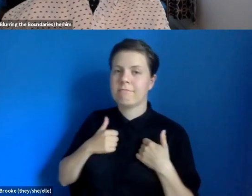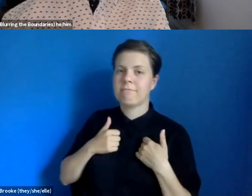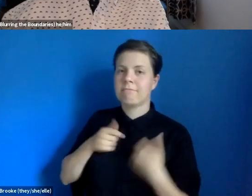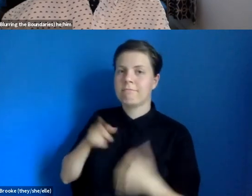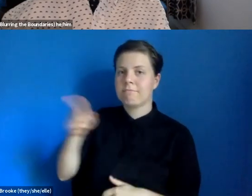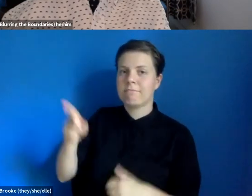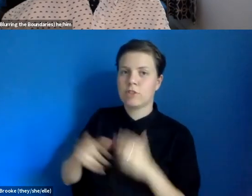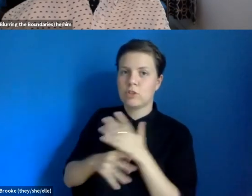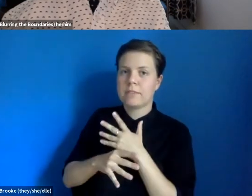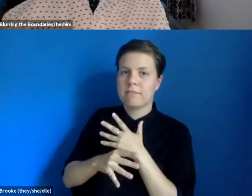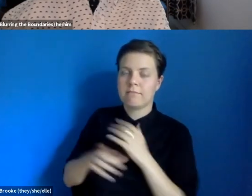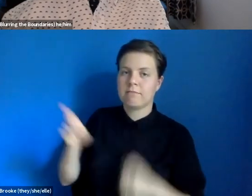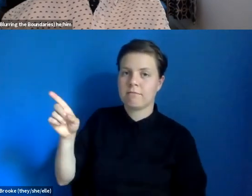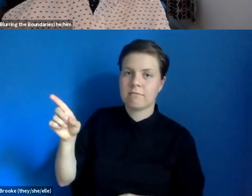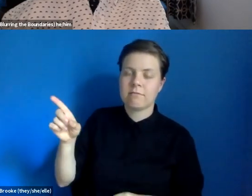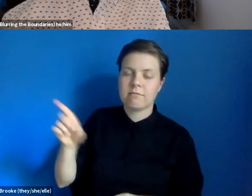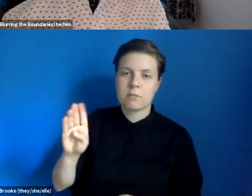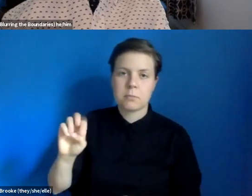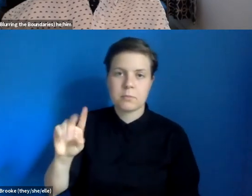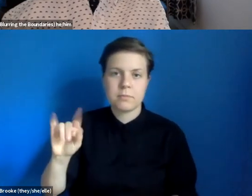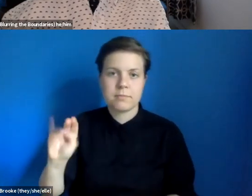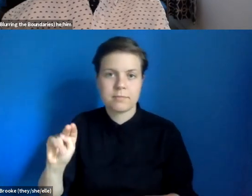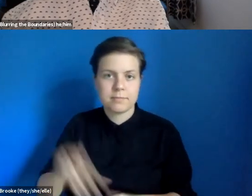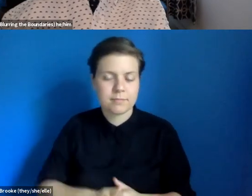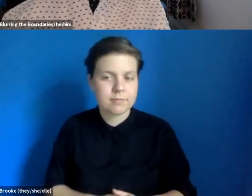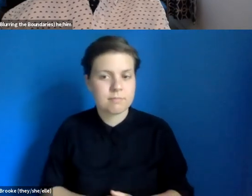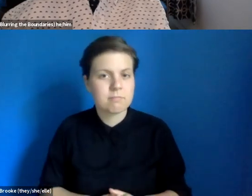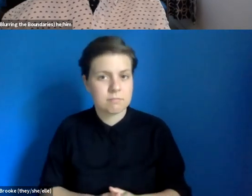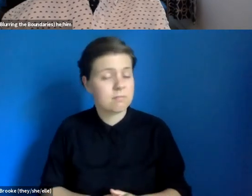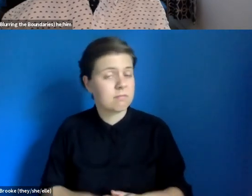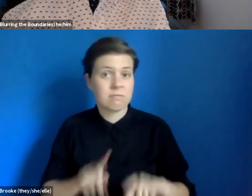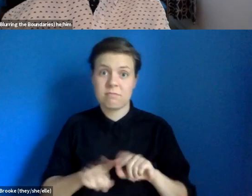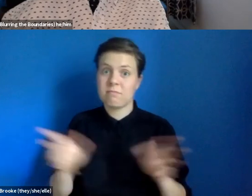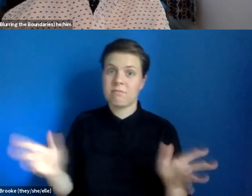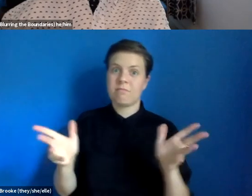I really recommend everyone check out their work.